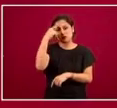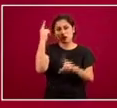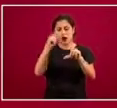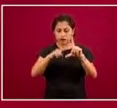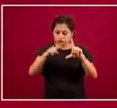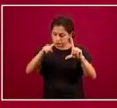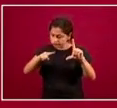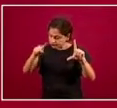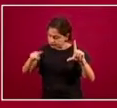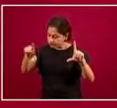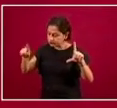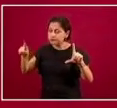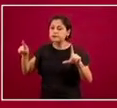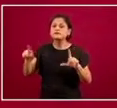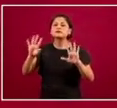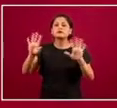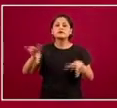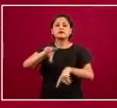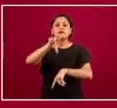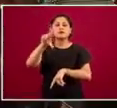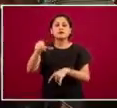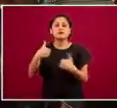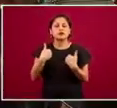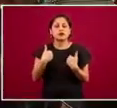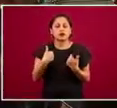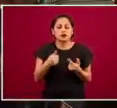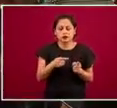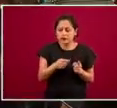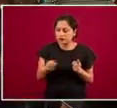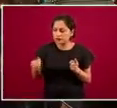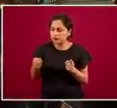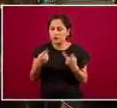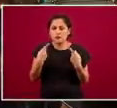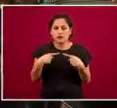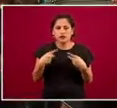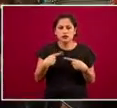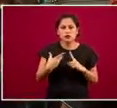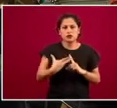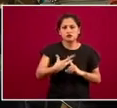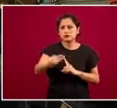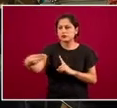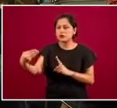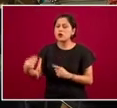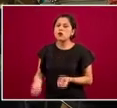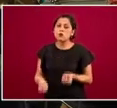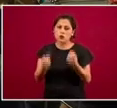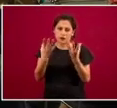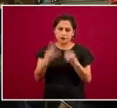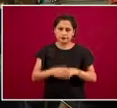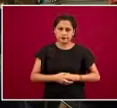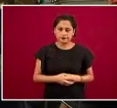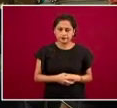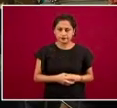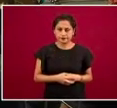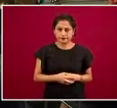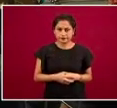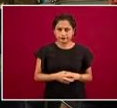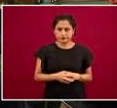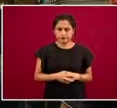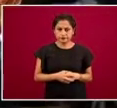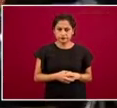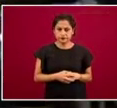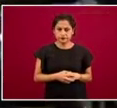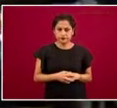So this information that you were requesting is still early to talk about this information, because we have not enough